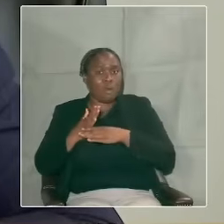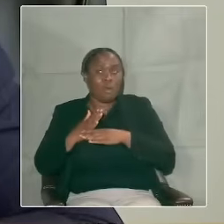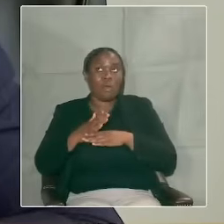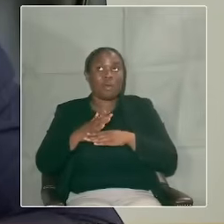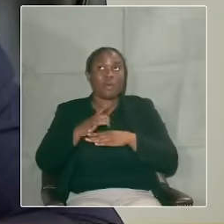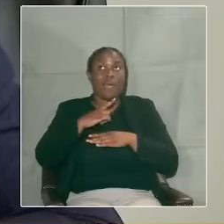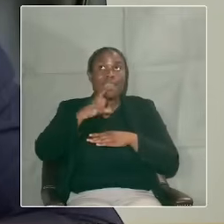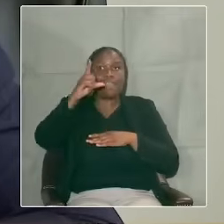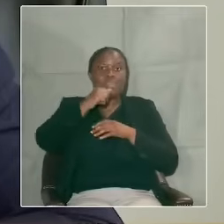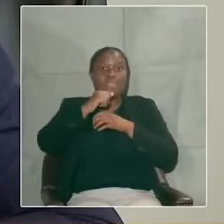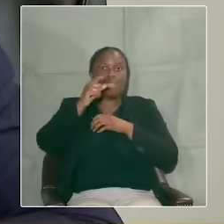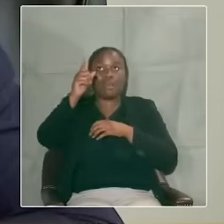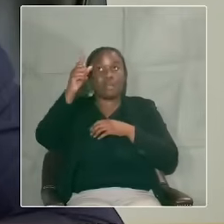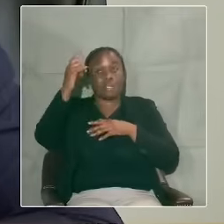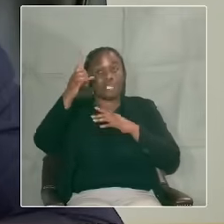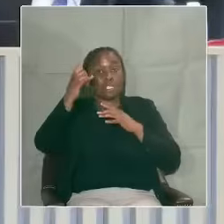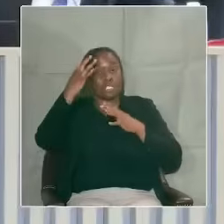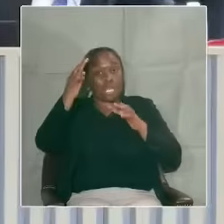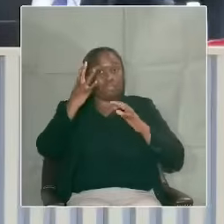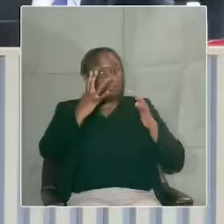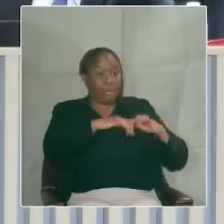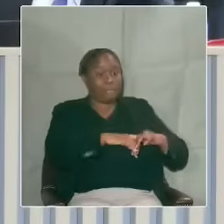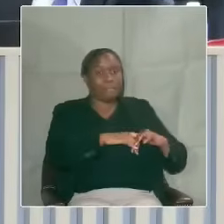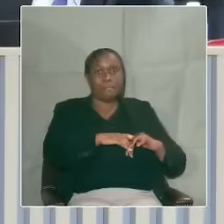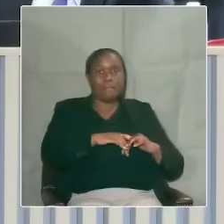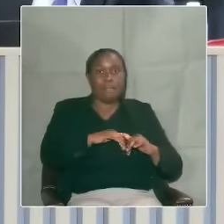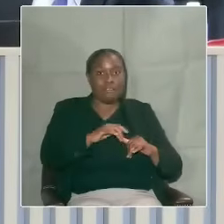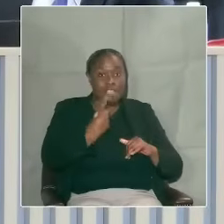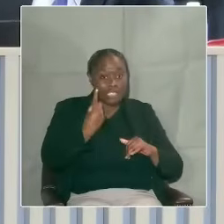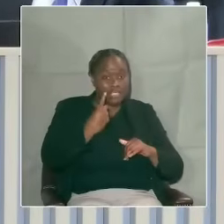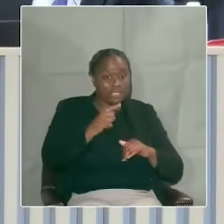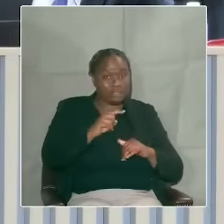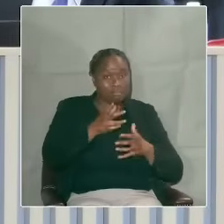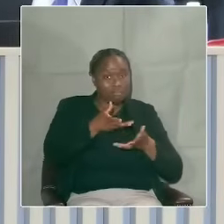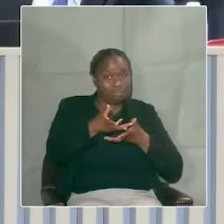regarded or consulted when this decision was taken.